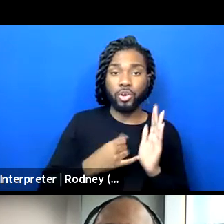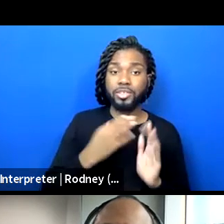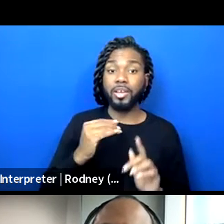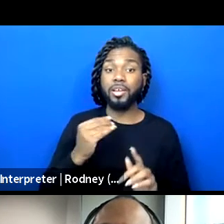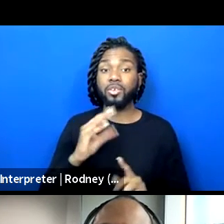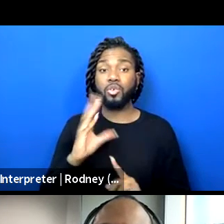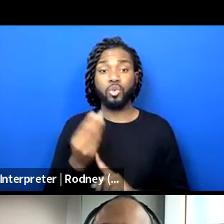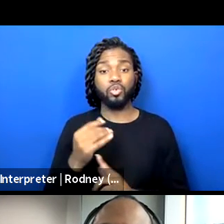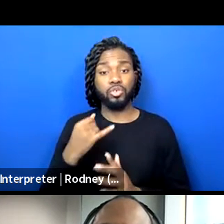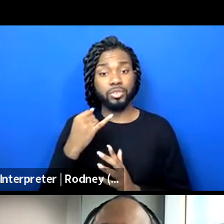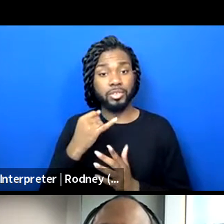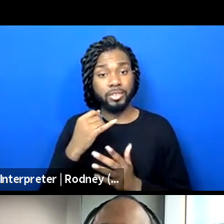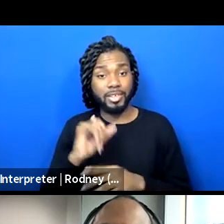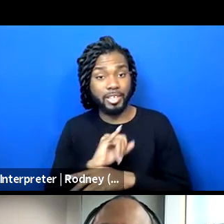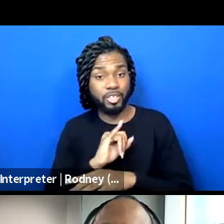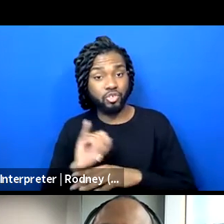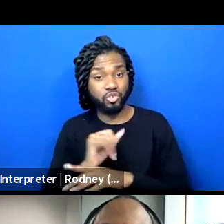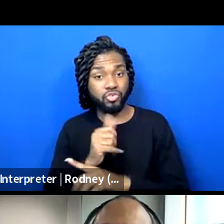industry added